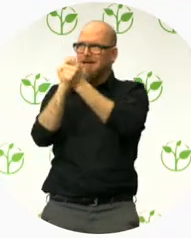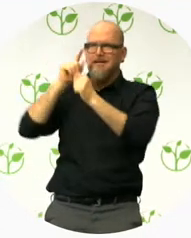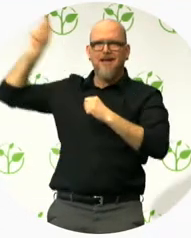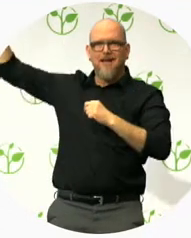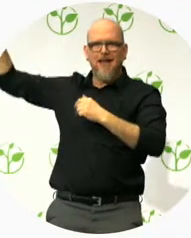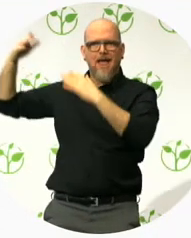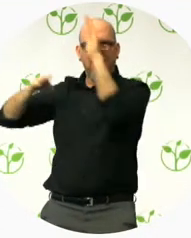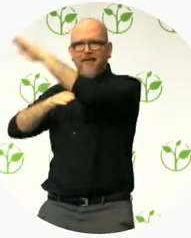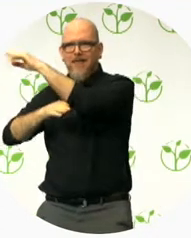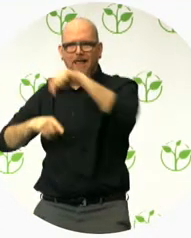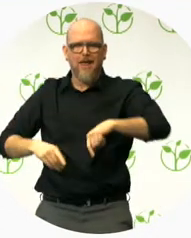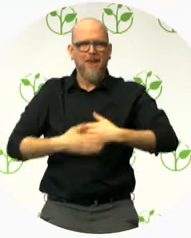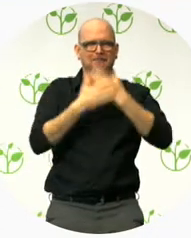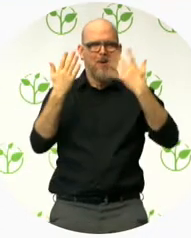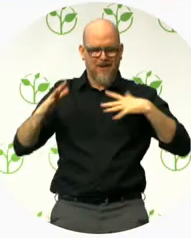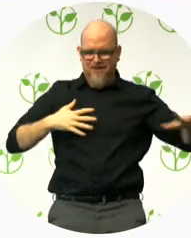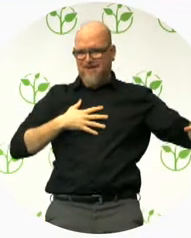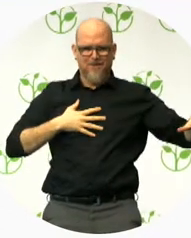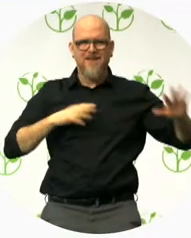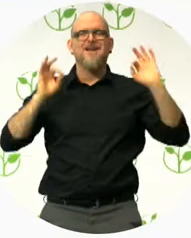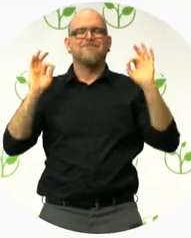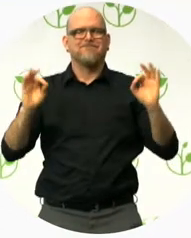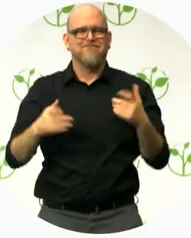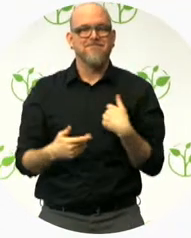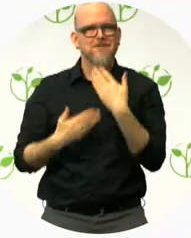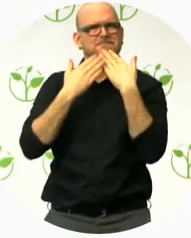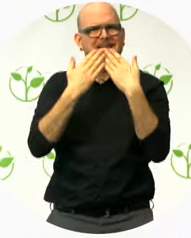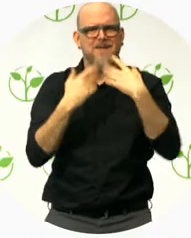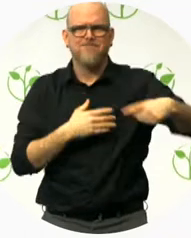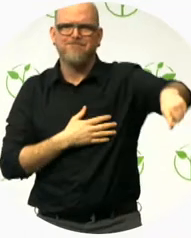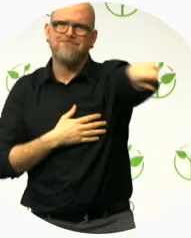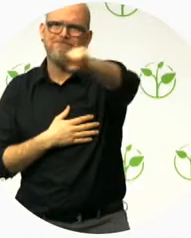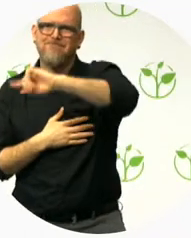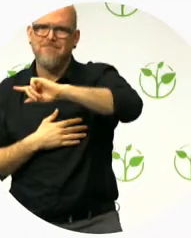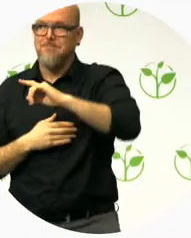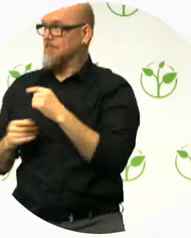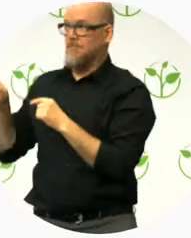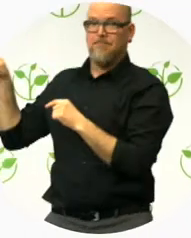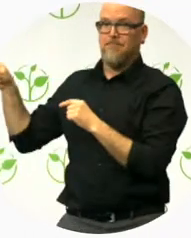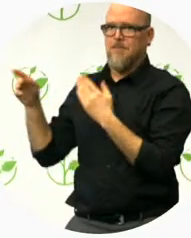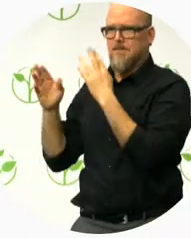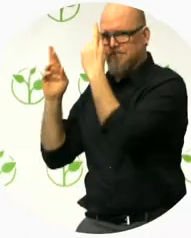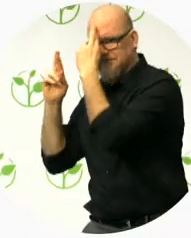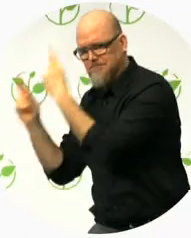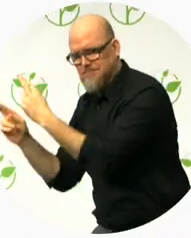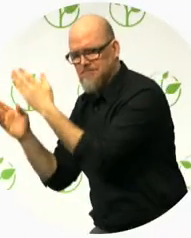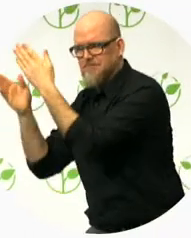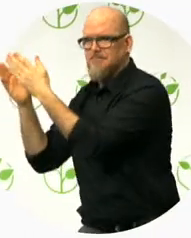thank and give my greetings to Your Excellency, Mr. Palinga, and